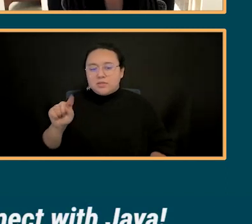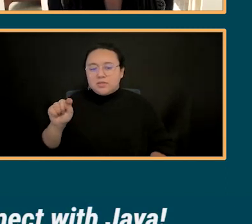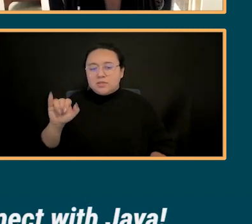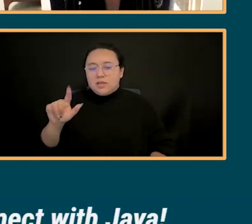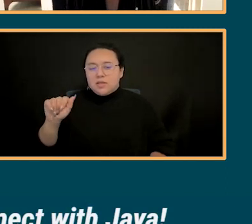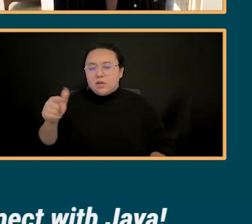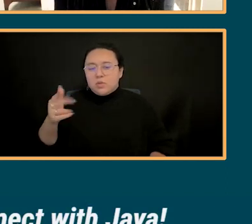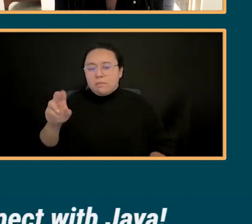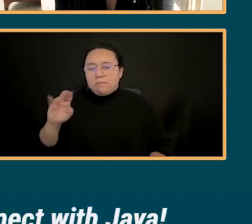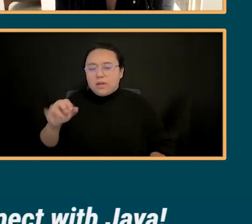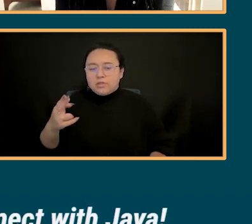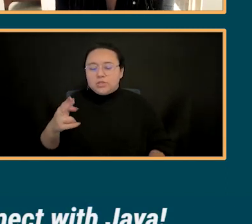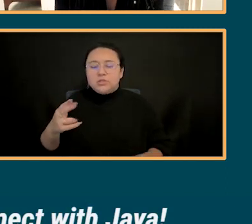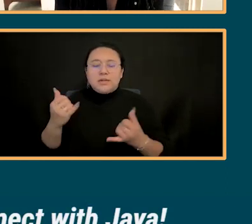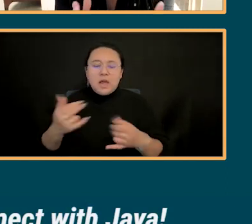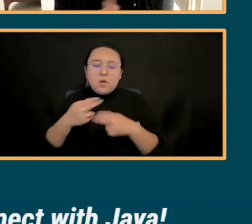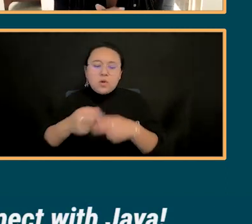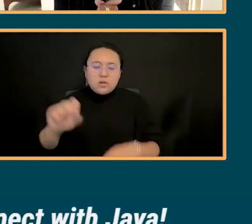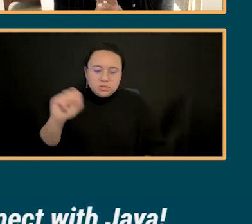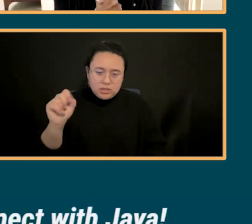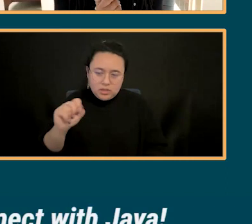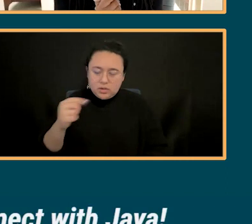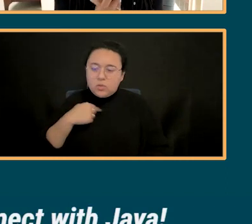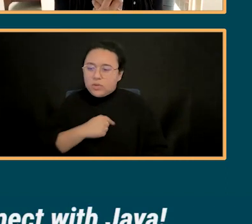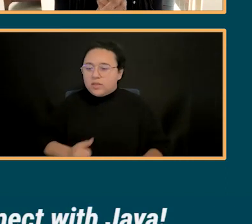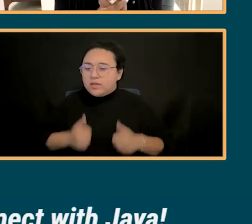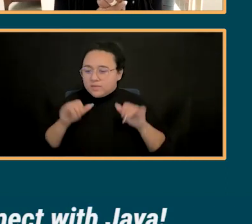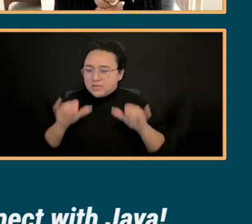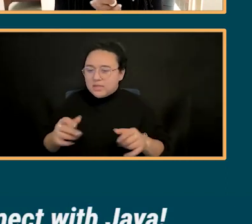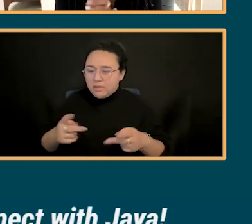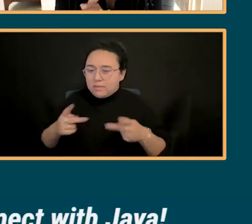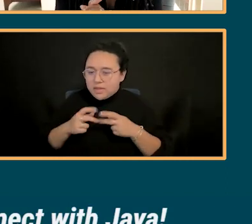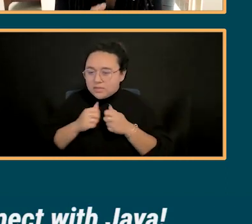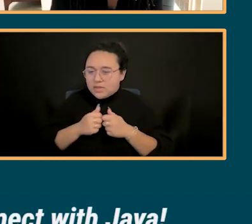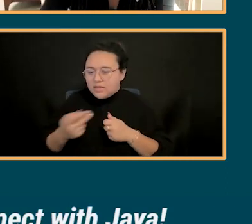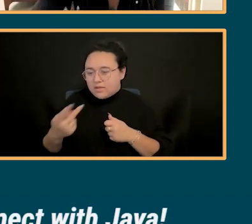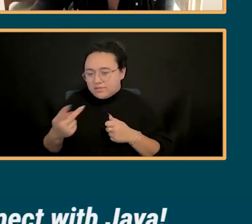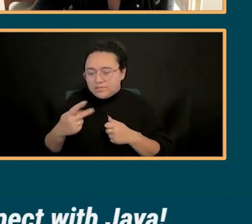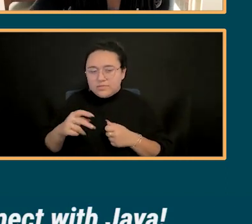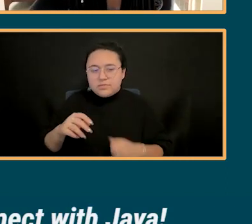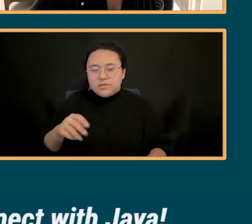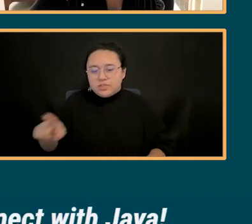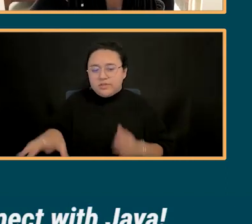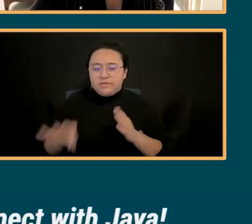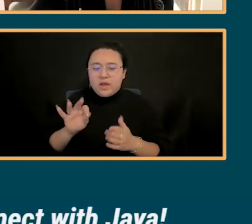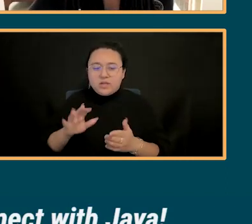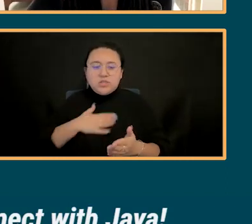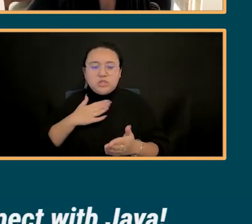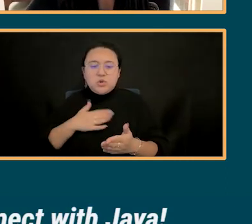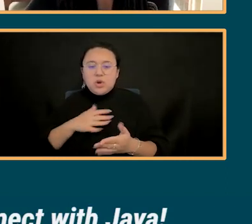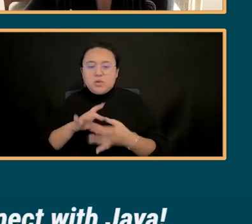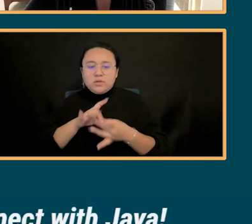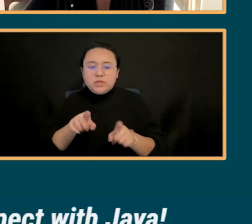known, as Seattle. We live in that same place together, Jaya. finds joy and meaning in her relationships as a